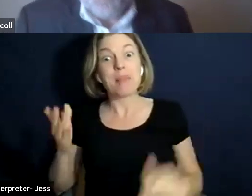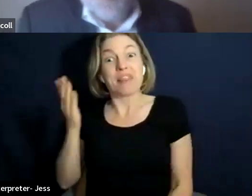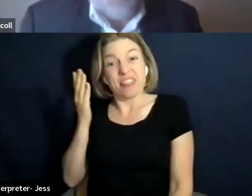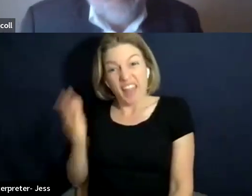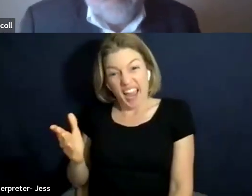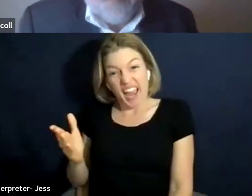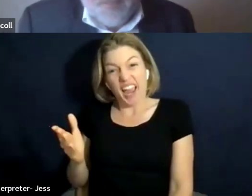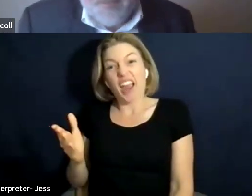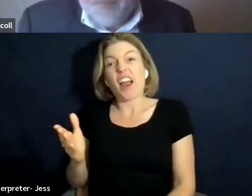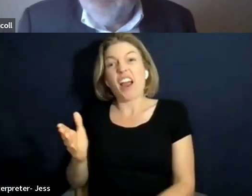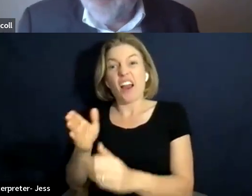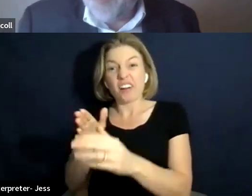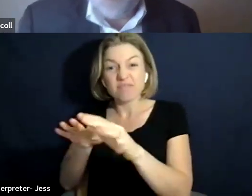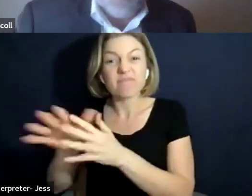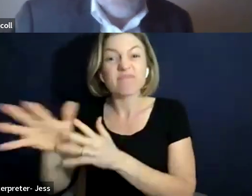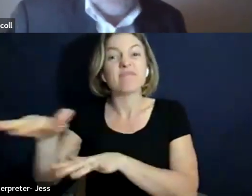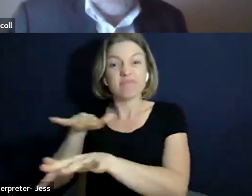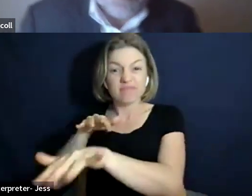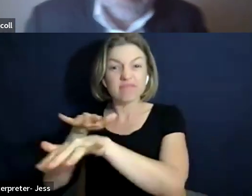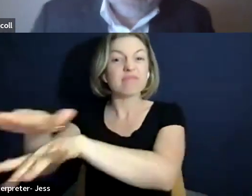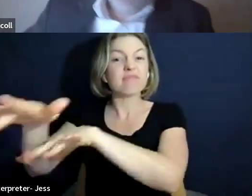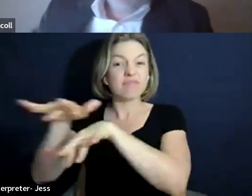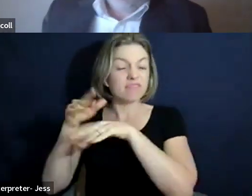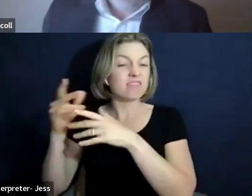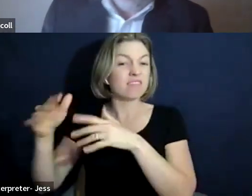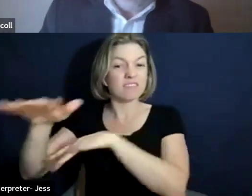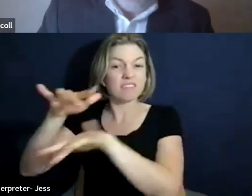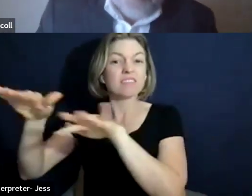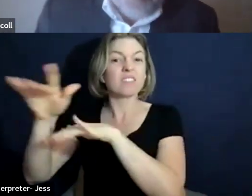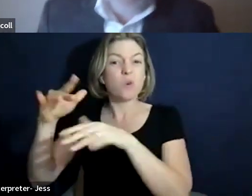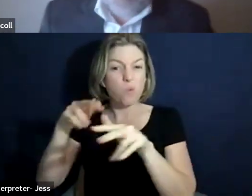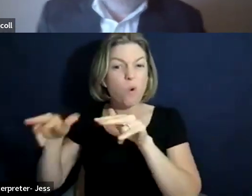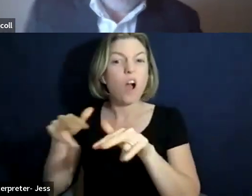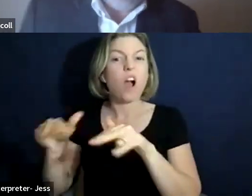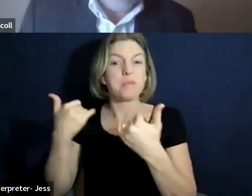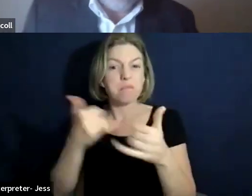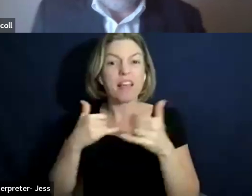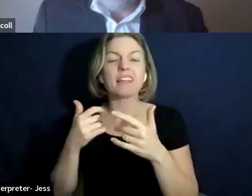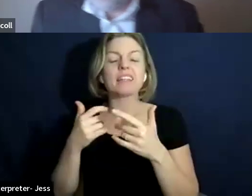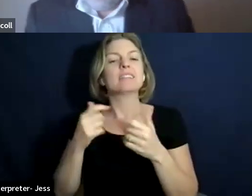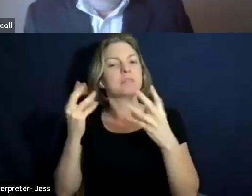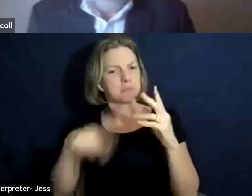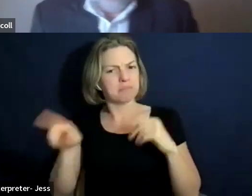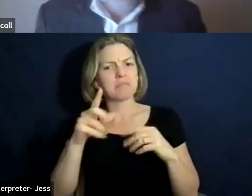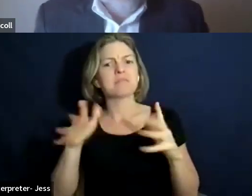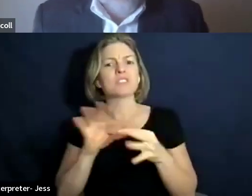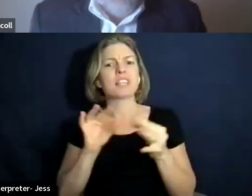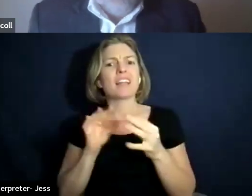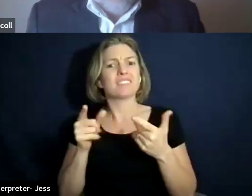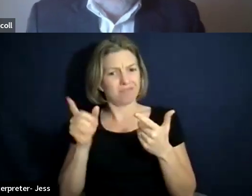through this area, commuting, playing, walking. And it is a very, as other people have said, a very